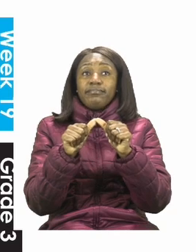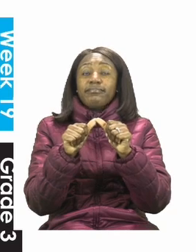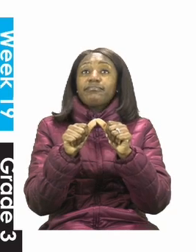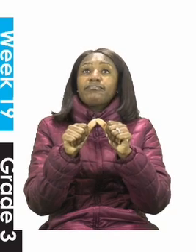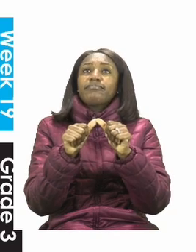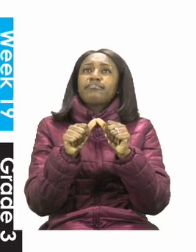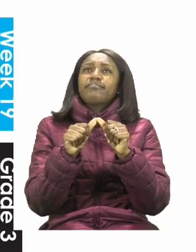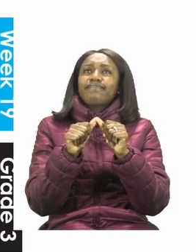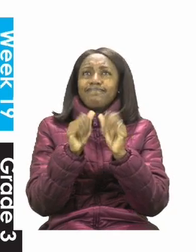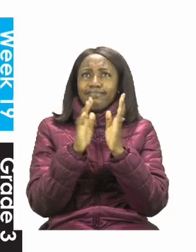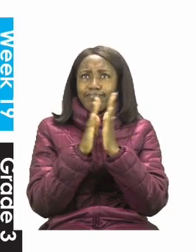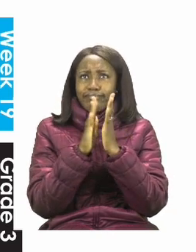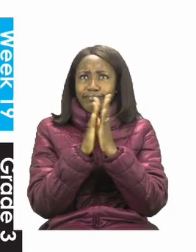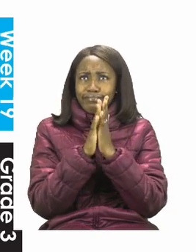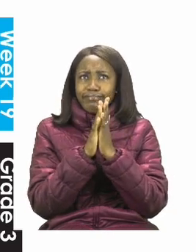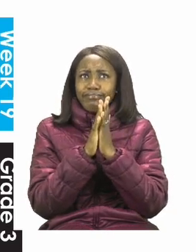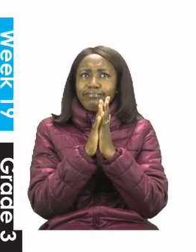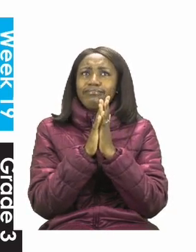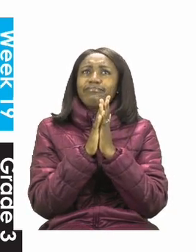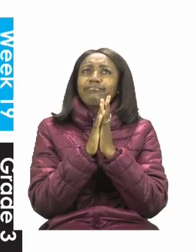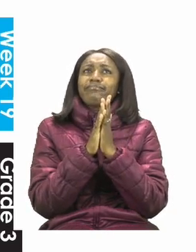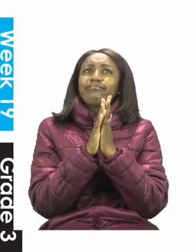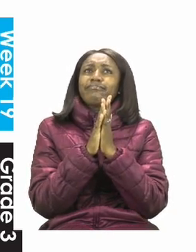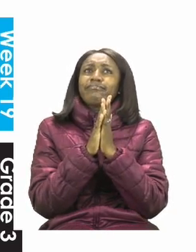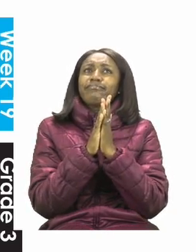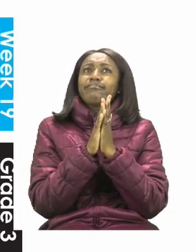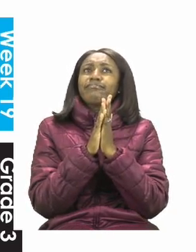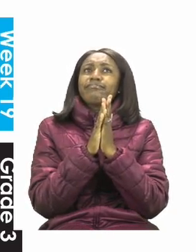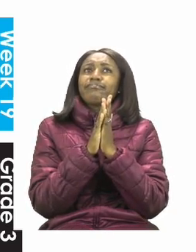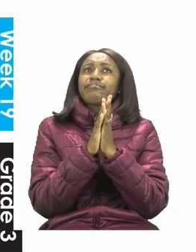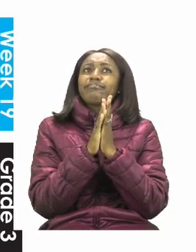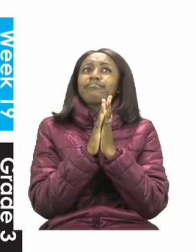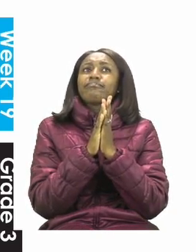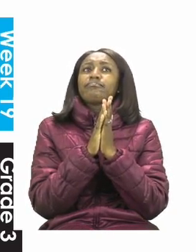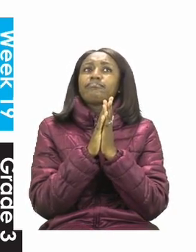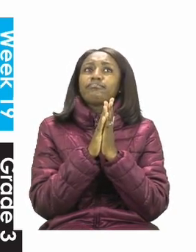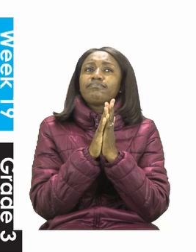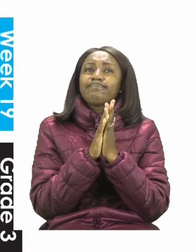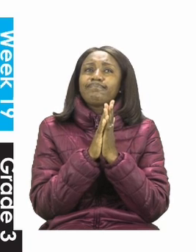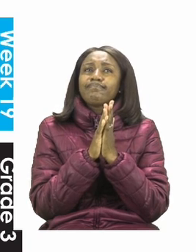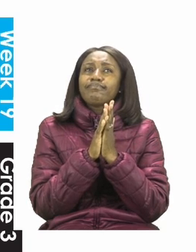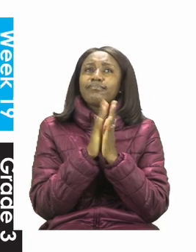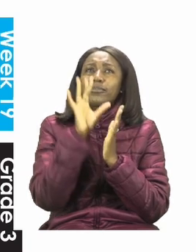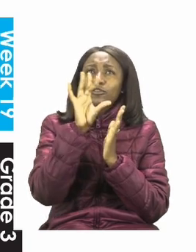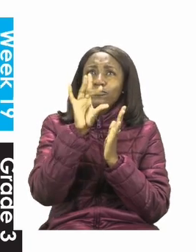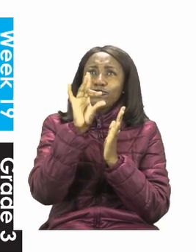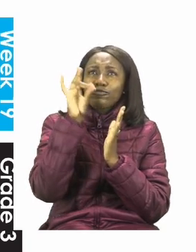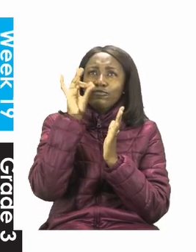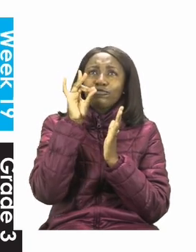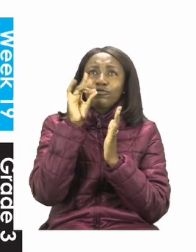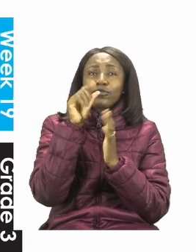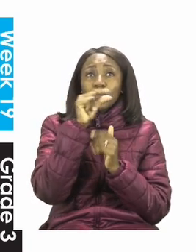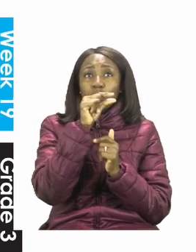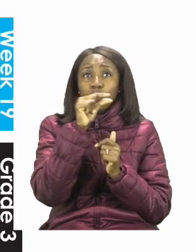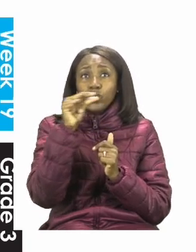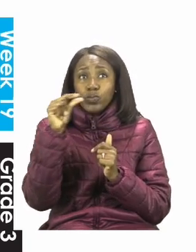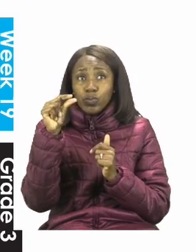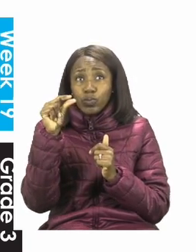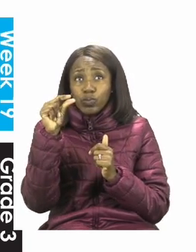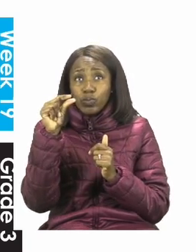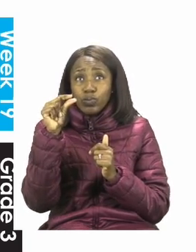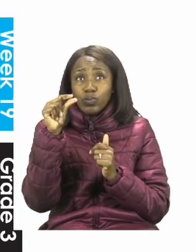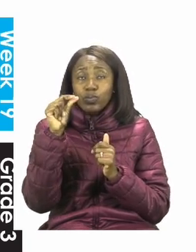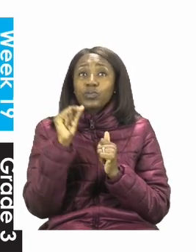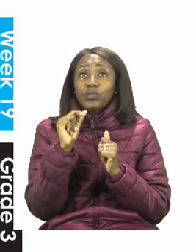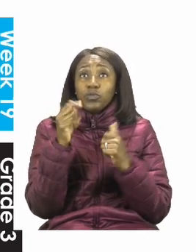it says, find the vocabulary words in the puzzle. Now, you have